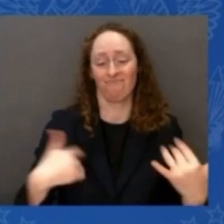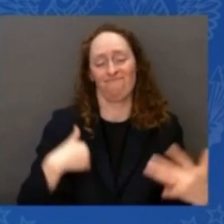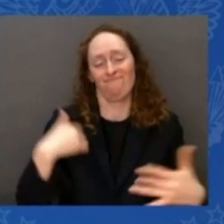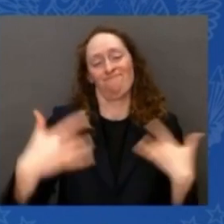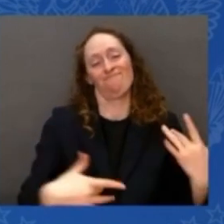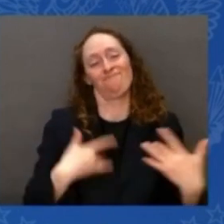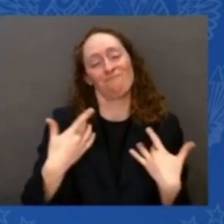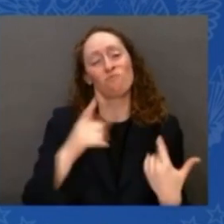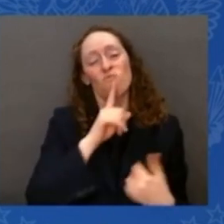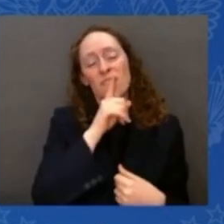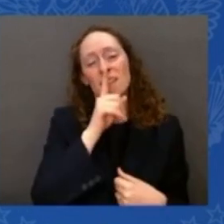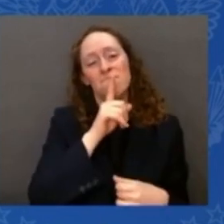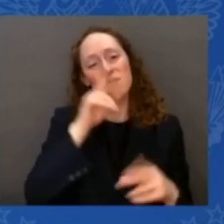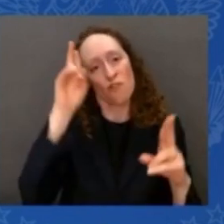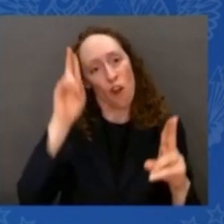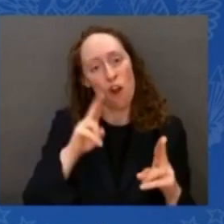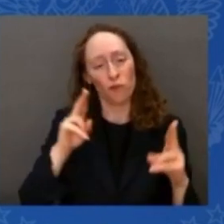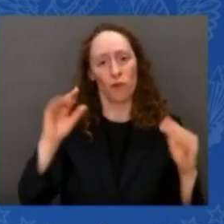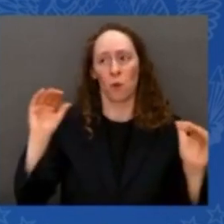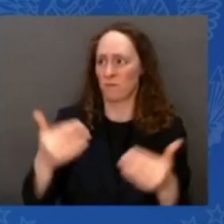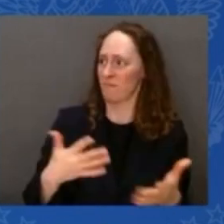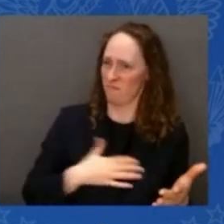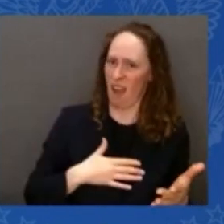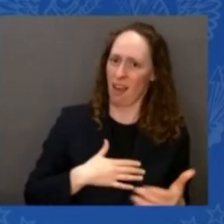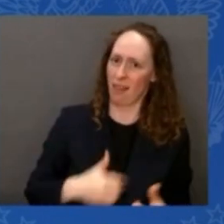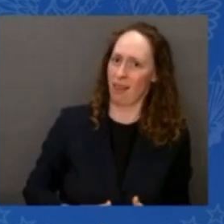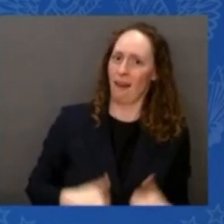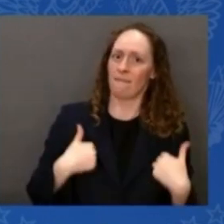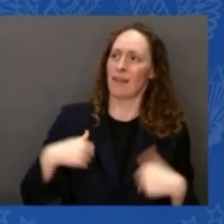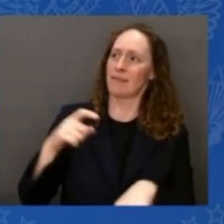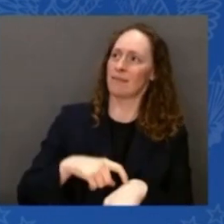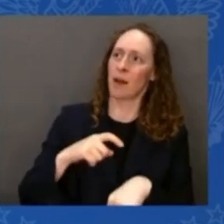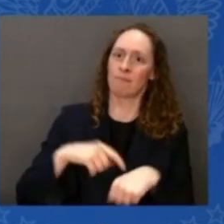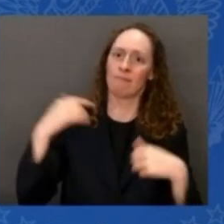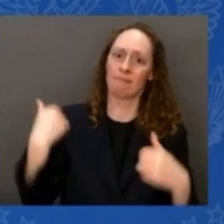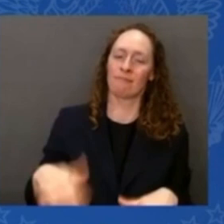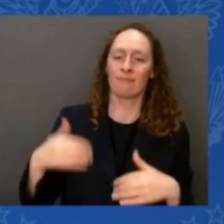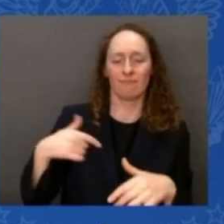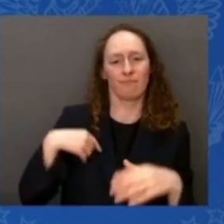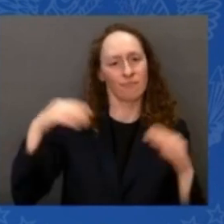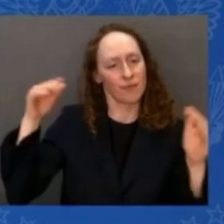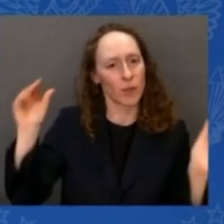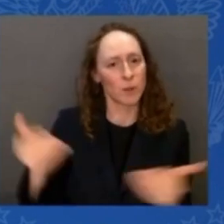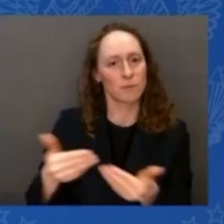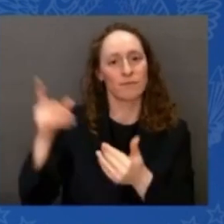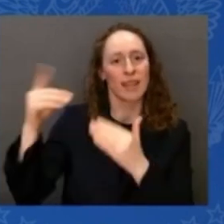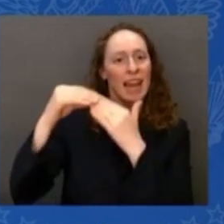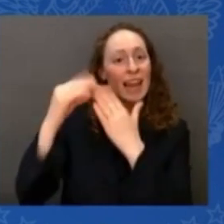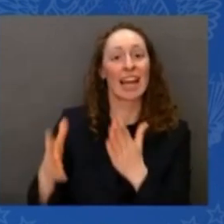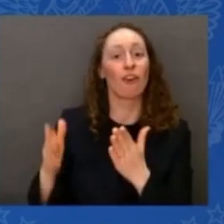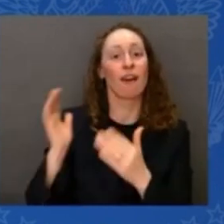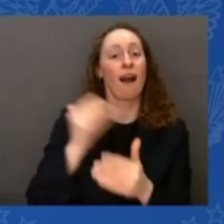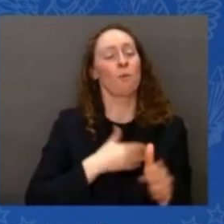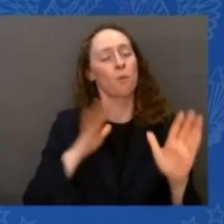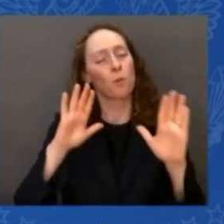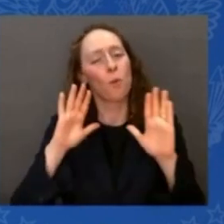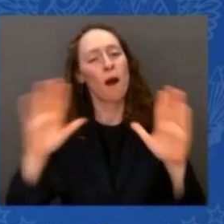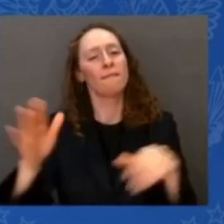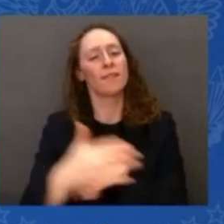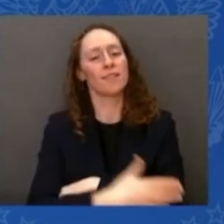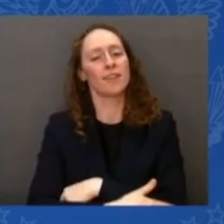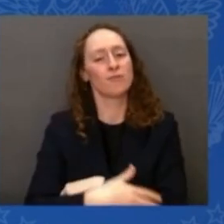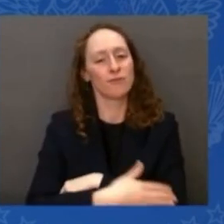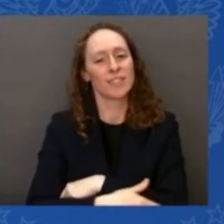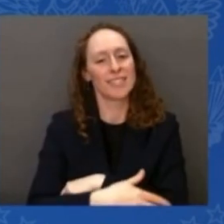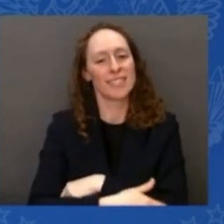life to introduce the leader of our great country, and it is a great country, the President of the United